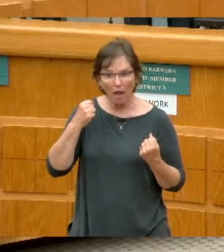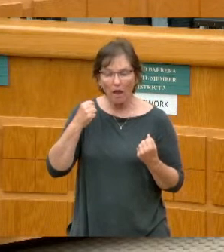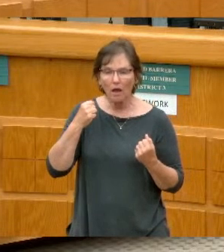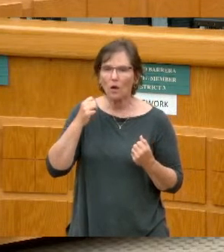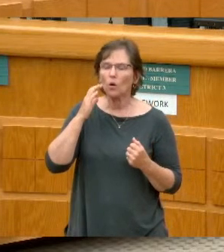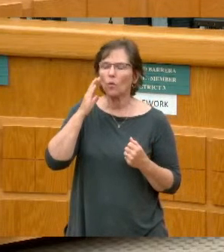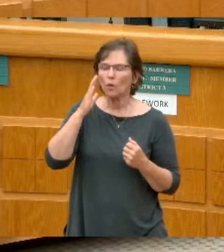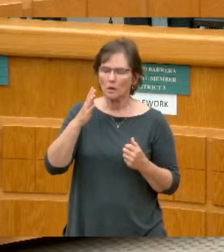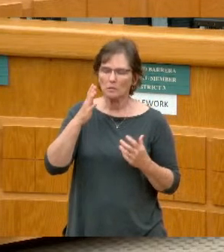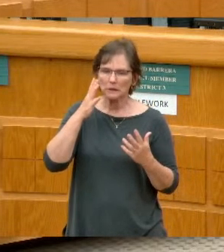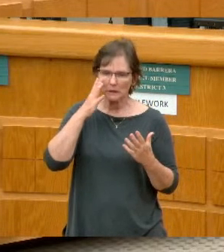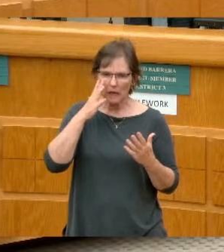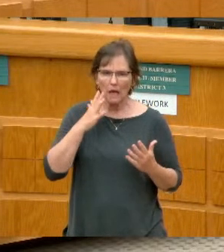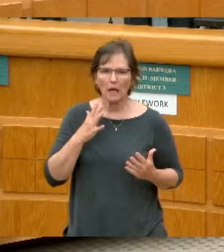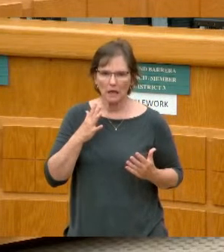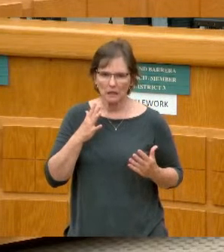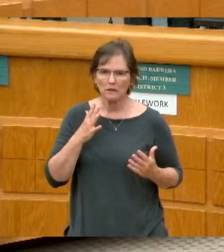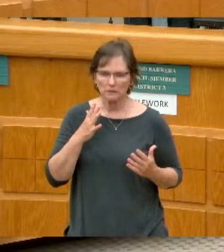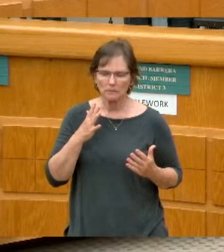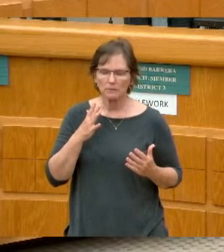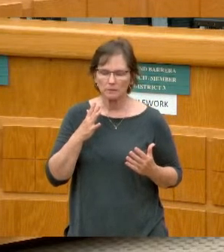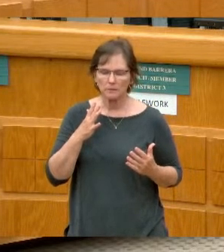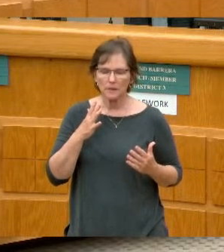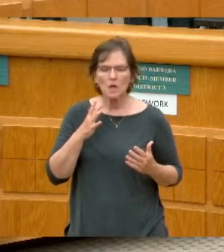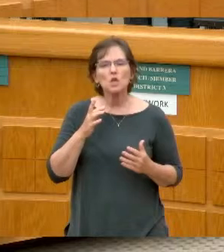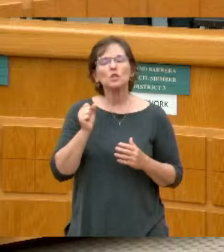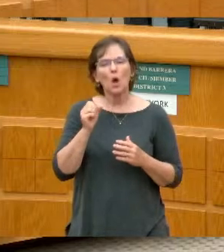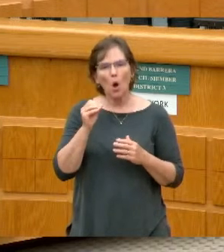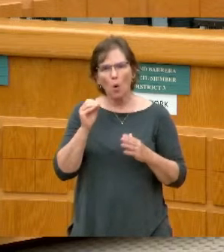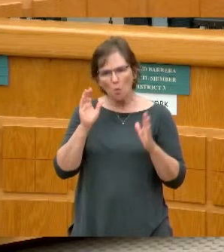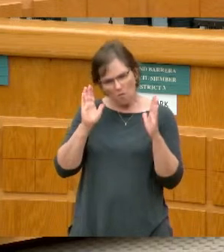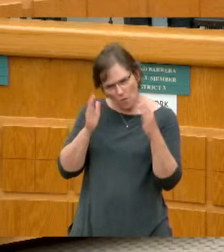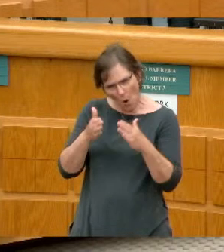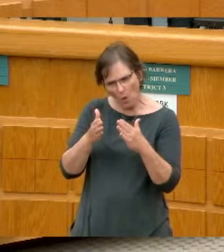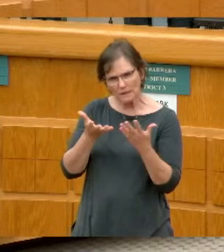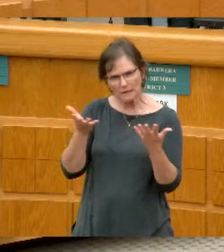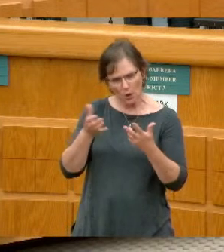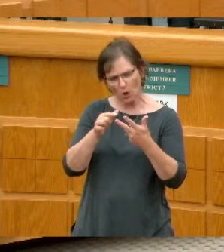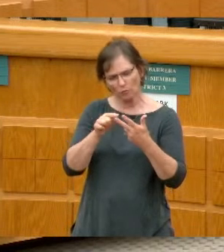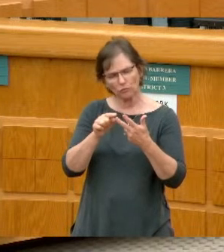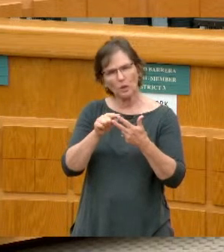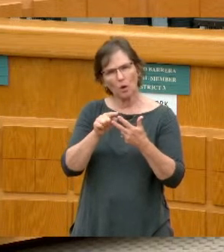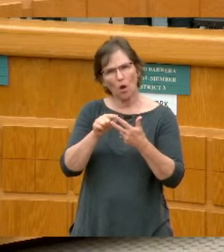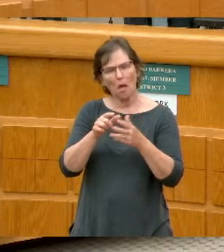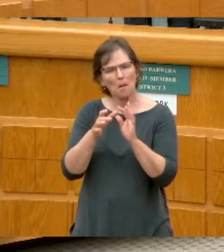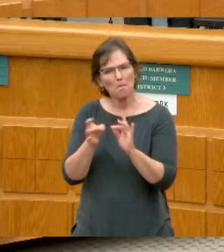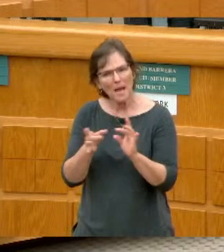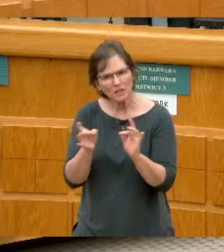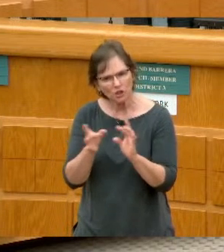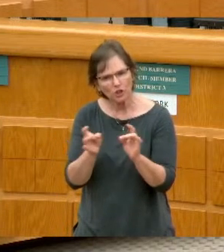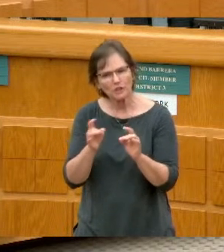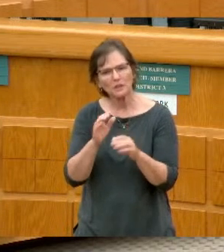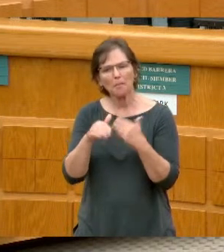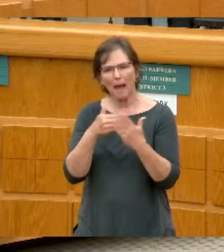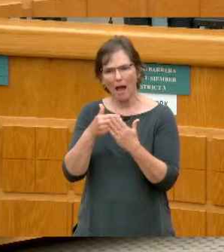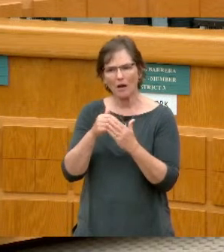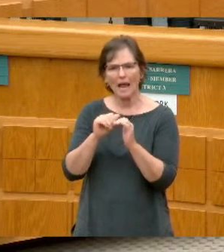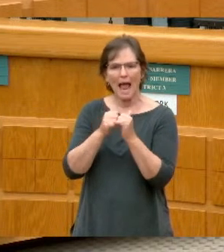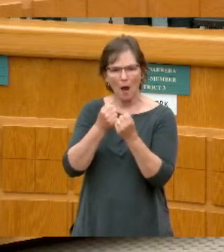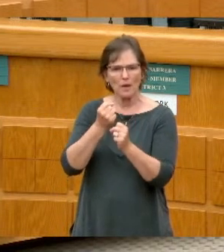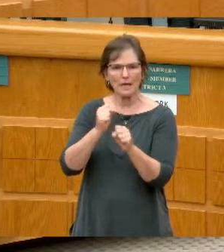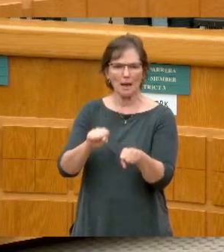4, 20, or sometimes even grander in some big families. The joy of the